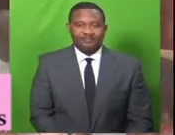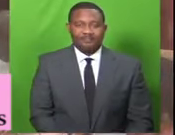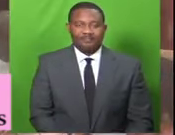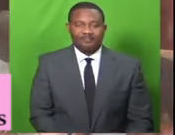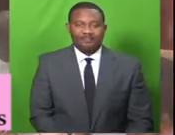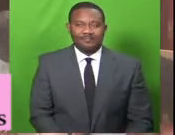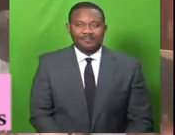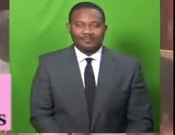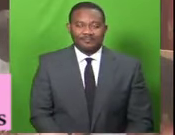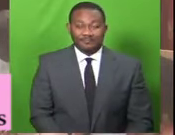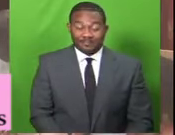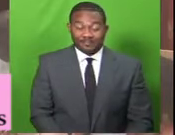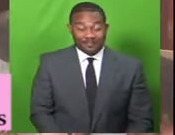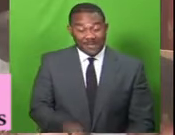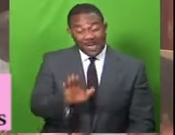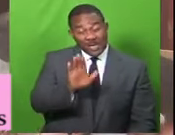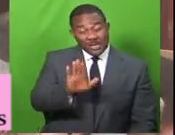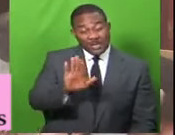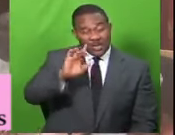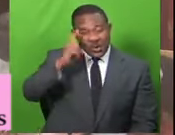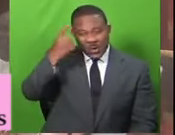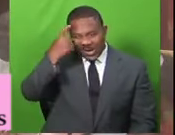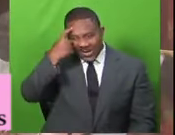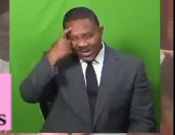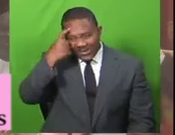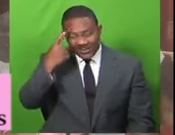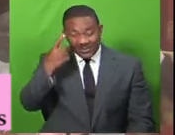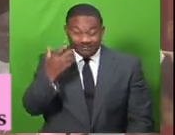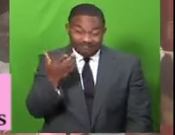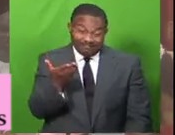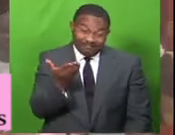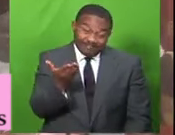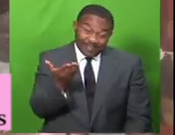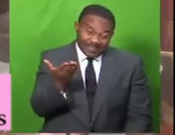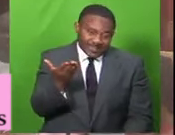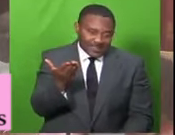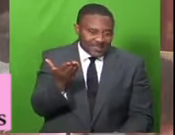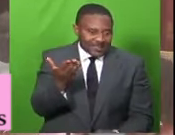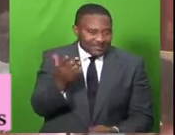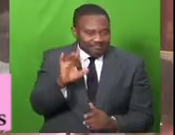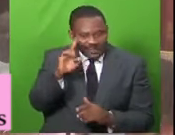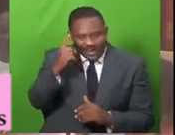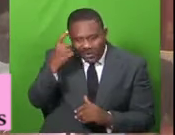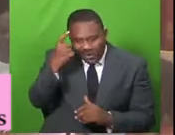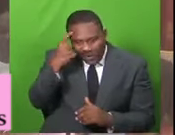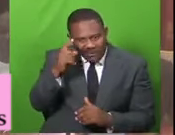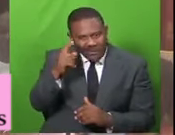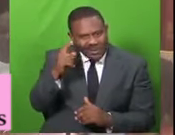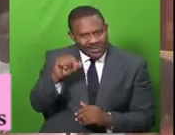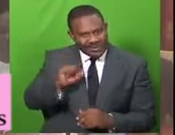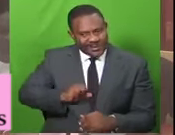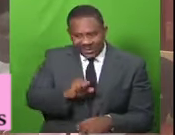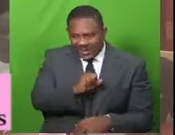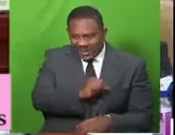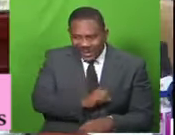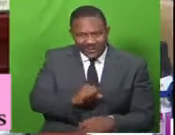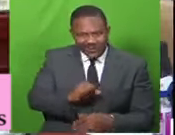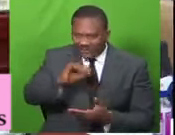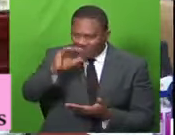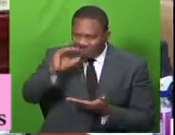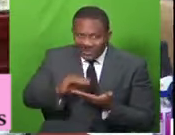Mr. President, your government is failing to cut down on the size of government and public expenditure.